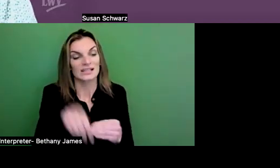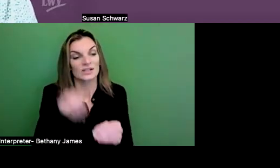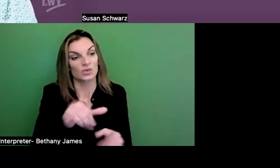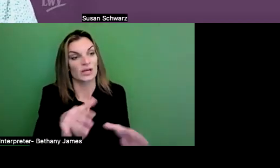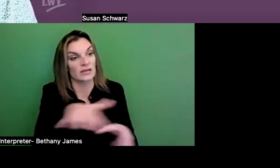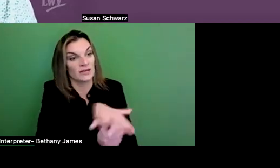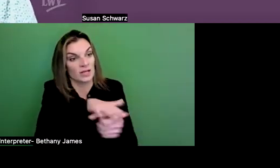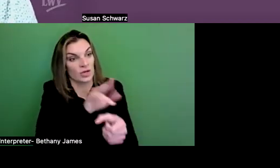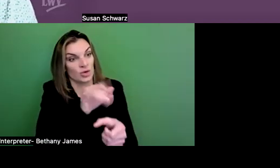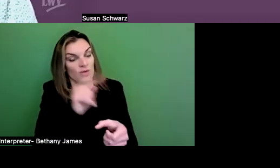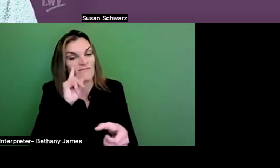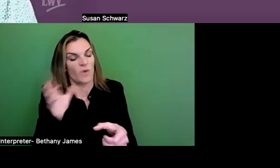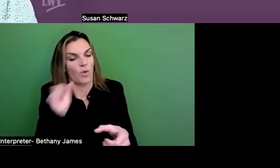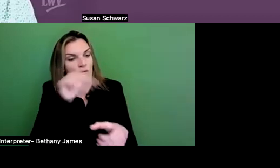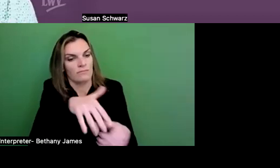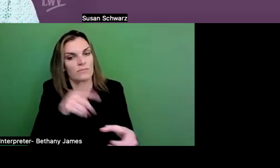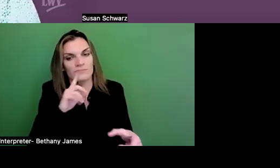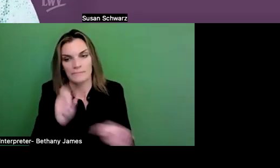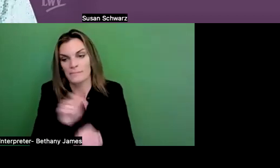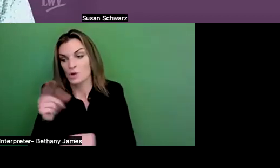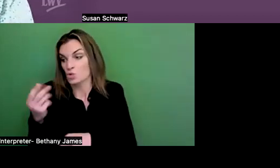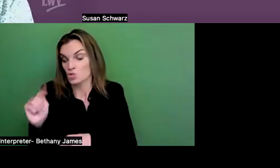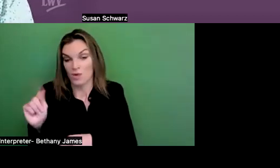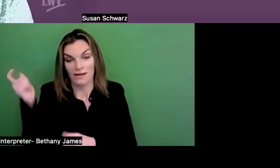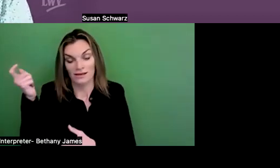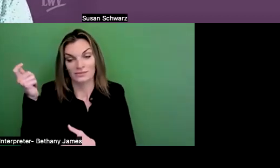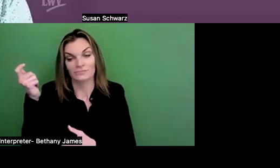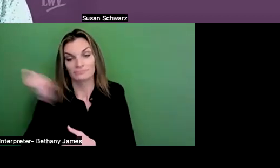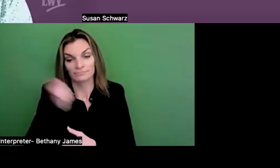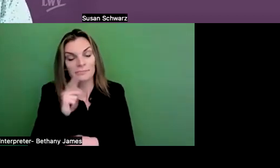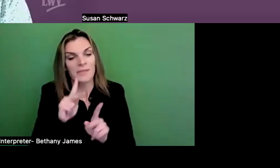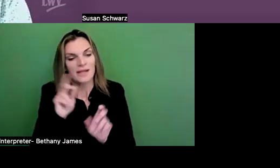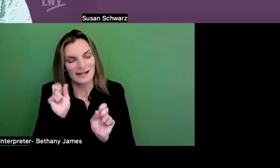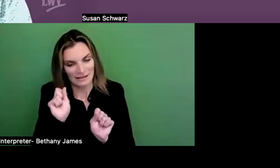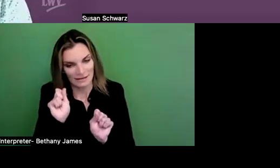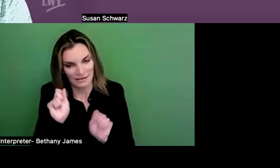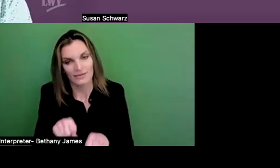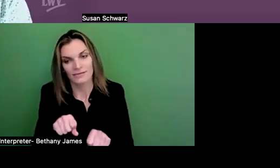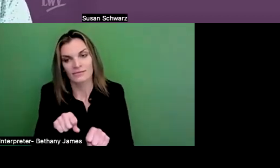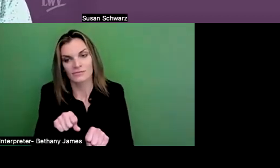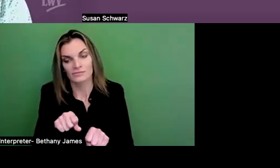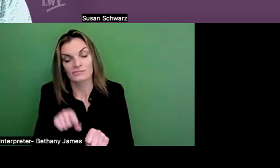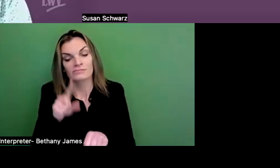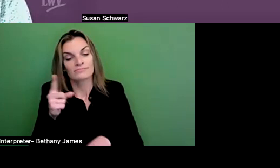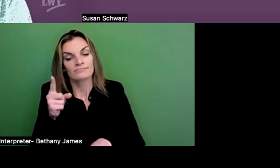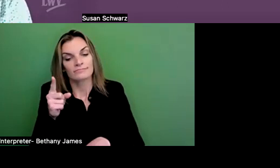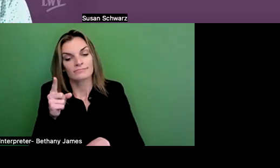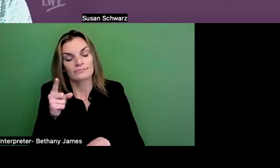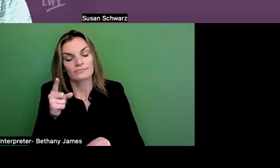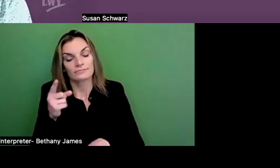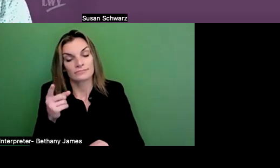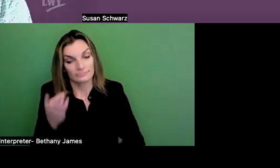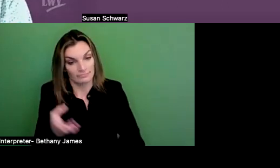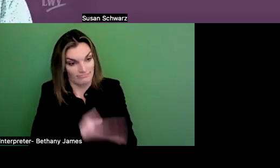gotten grants where people can get money to upgrade their code to bring their property up